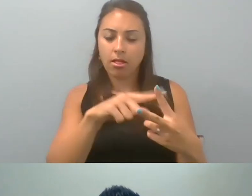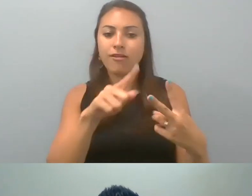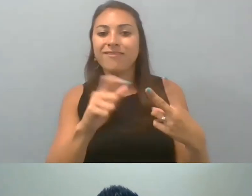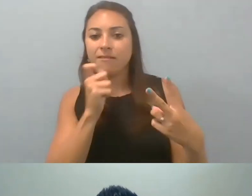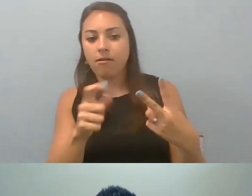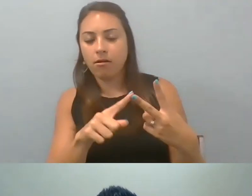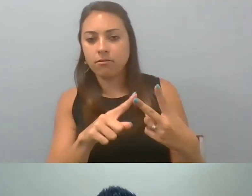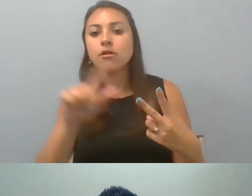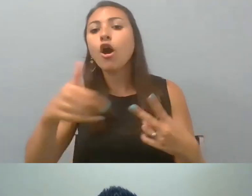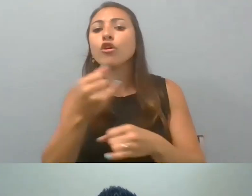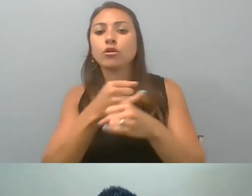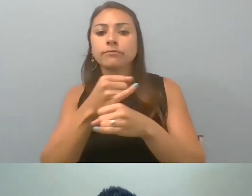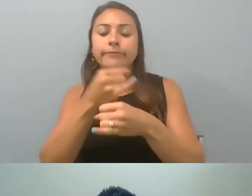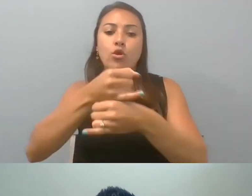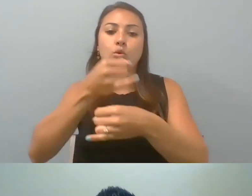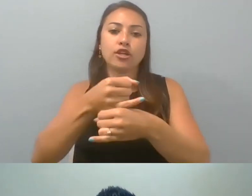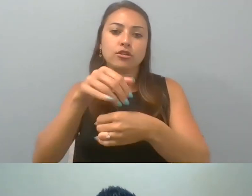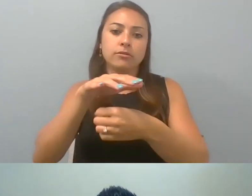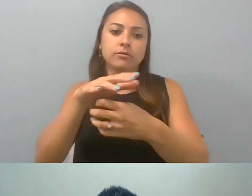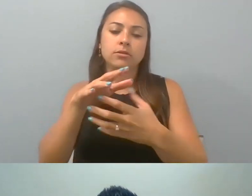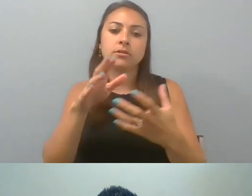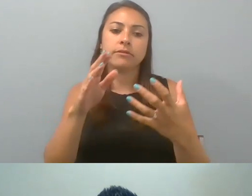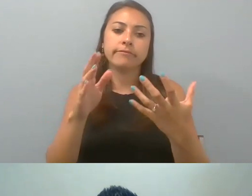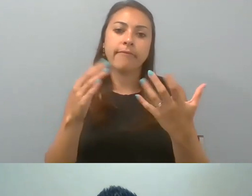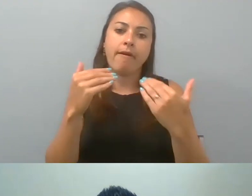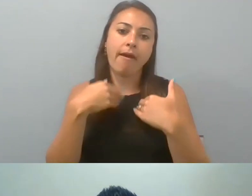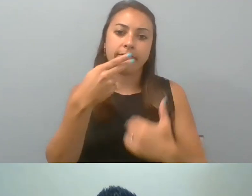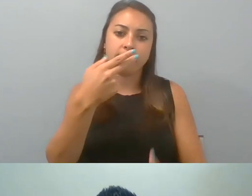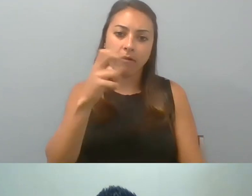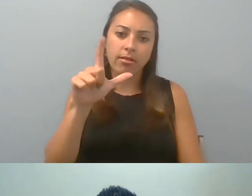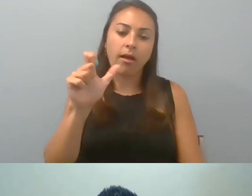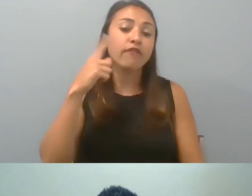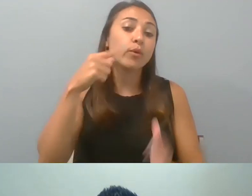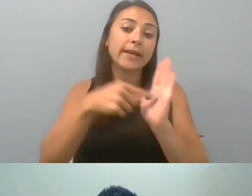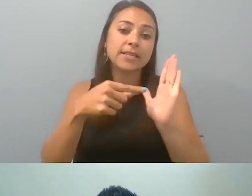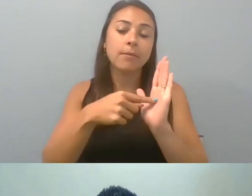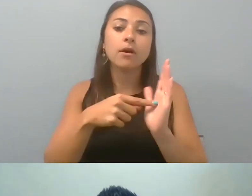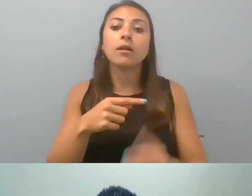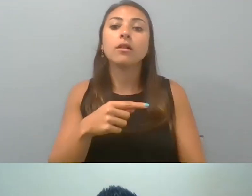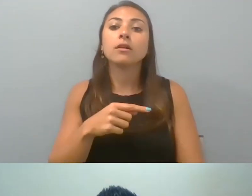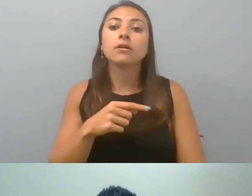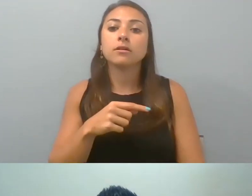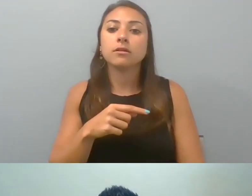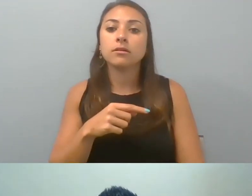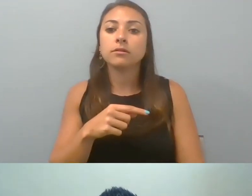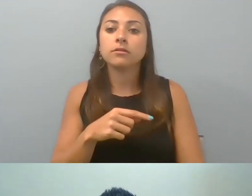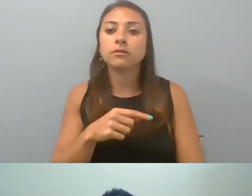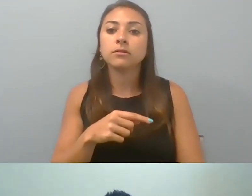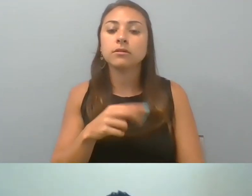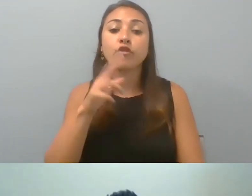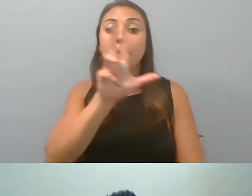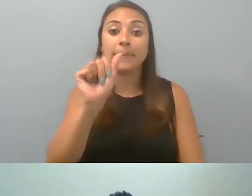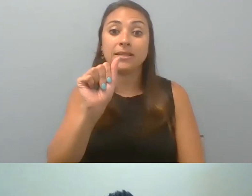on campus that are going to be doing things as well. So for example, at the refectory, because we have the pizza